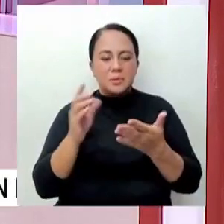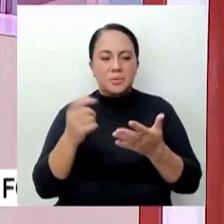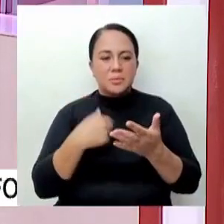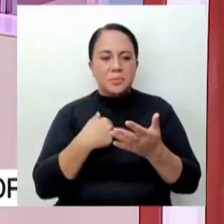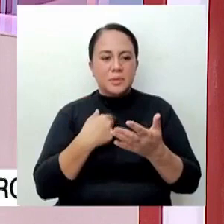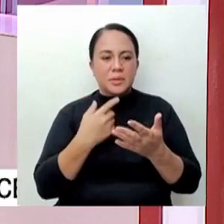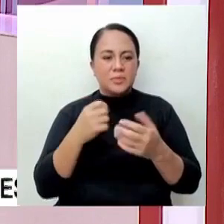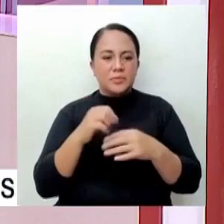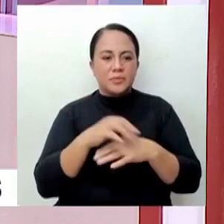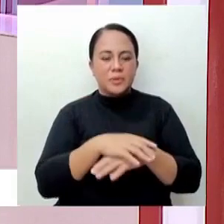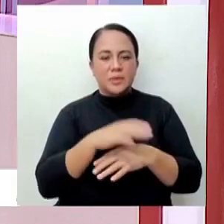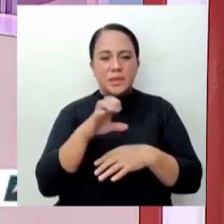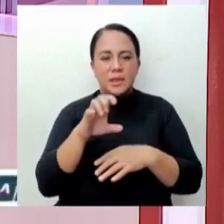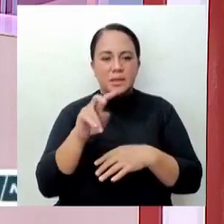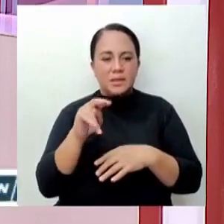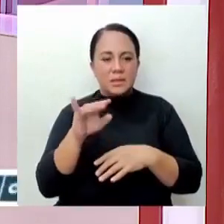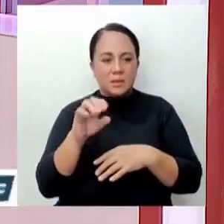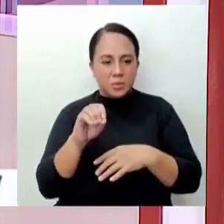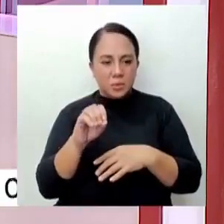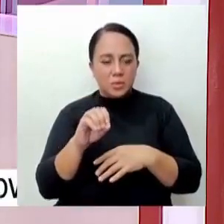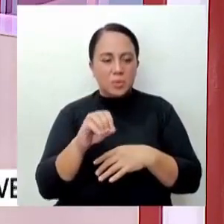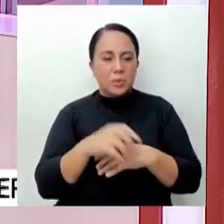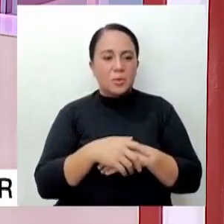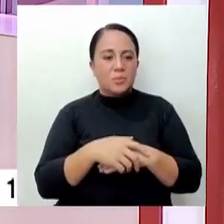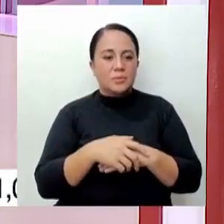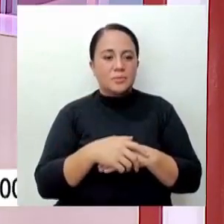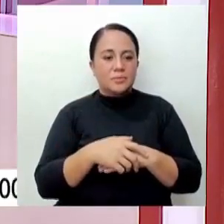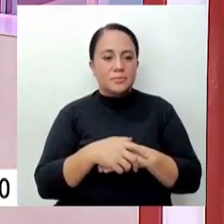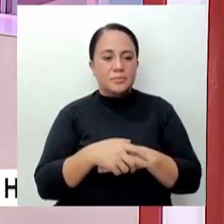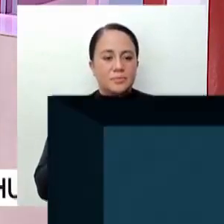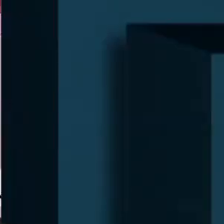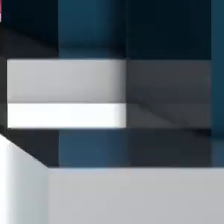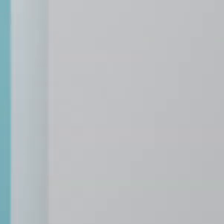effect of the El Nino phenomenon. Our very own Lady Vicentia reports.